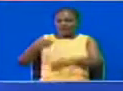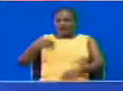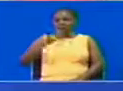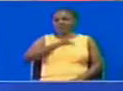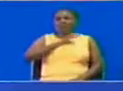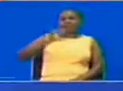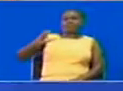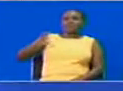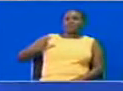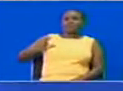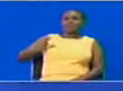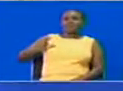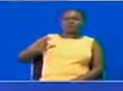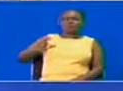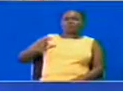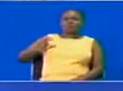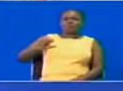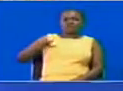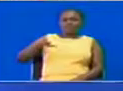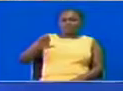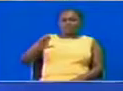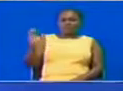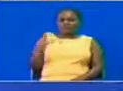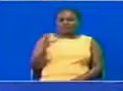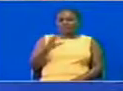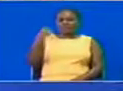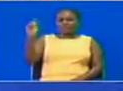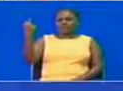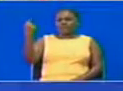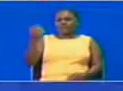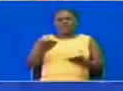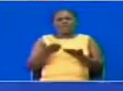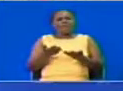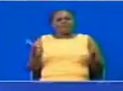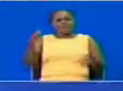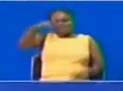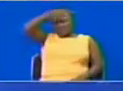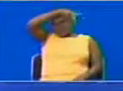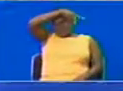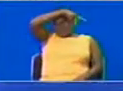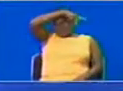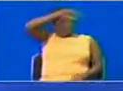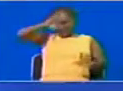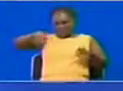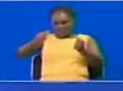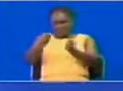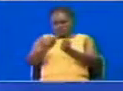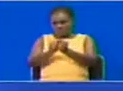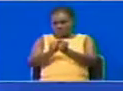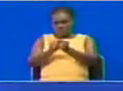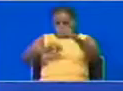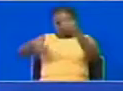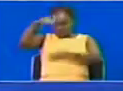The councils are appointed on behalf of the citizens of Kenya. Mm-hmm. So any degree awarded by a university should have